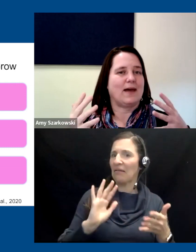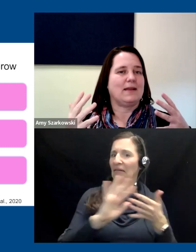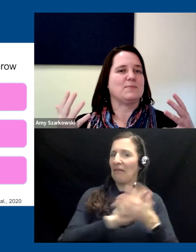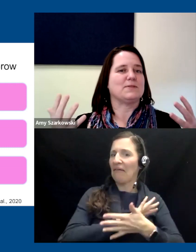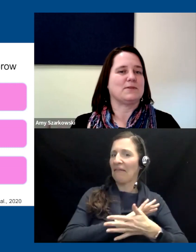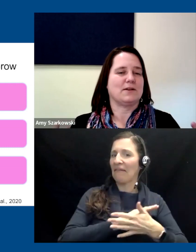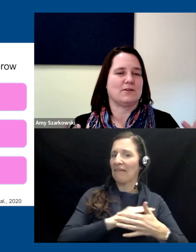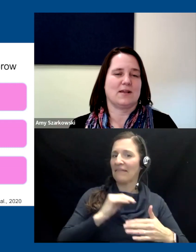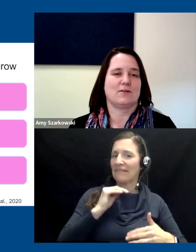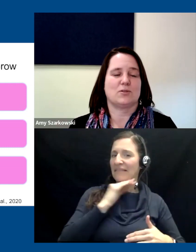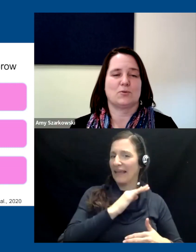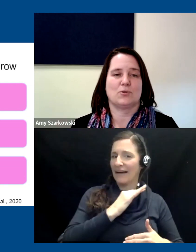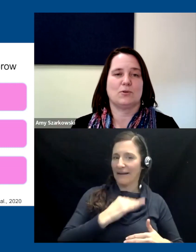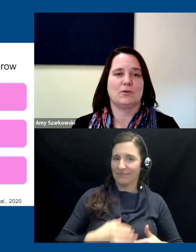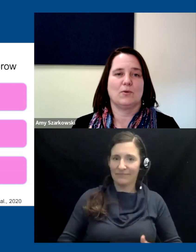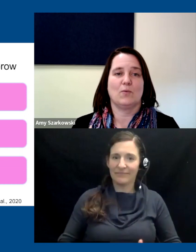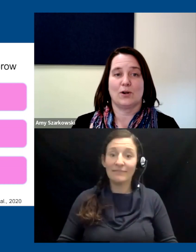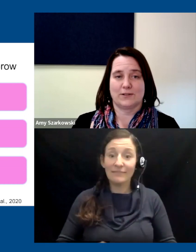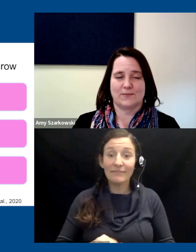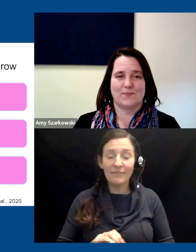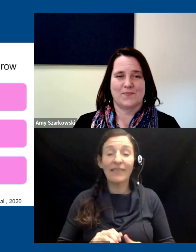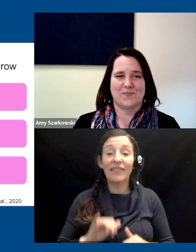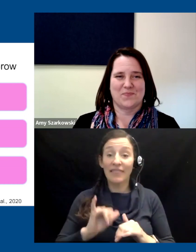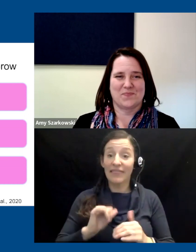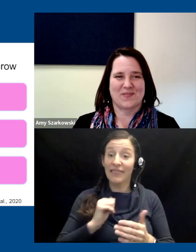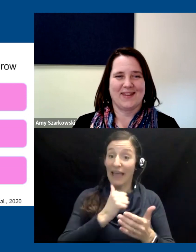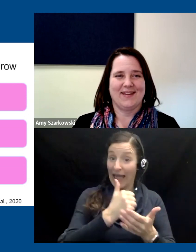them, that helps them to understand their social world.